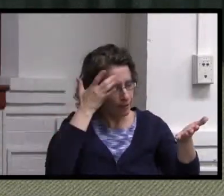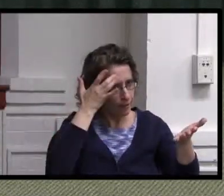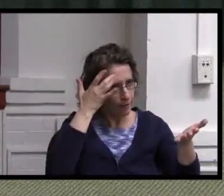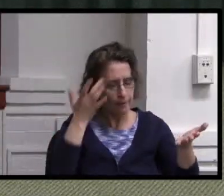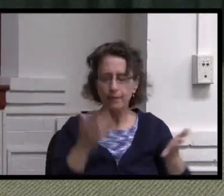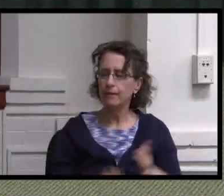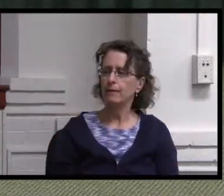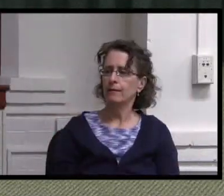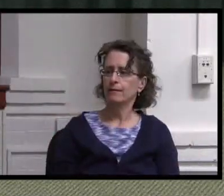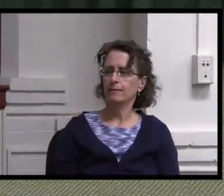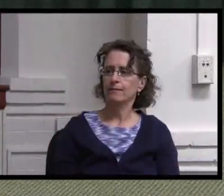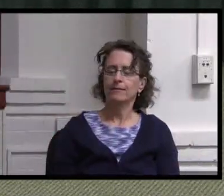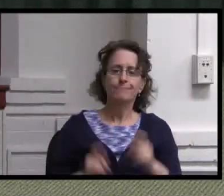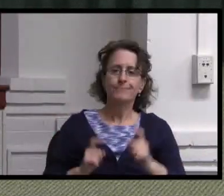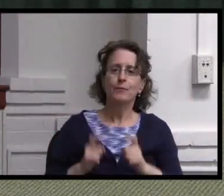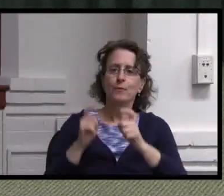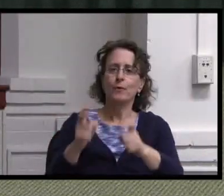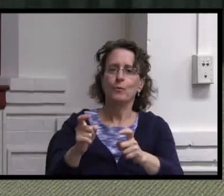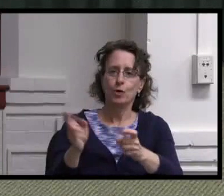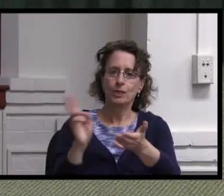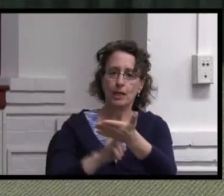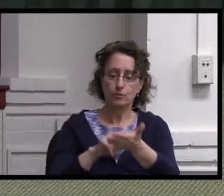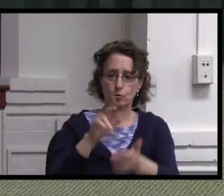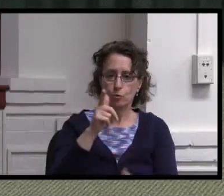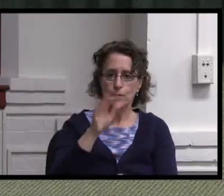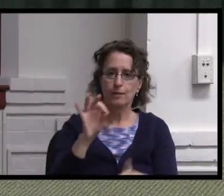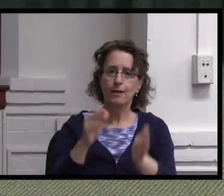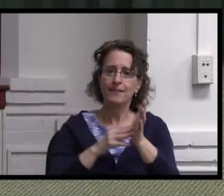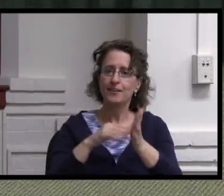To award a contract in the amount of